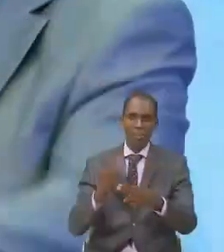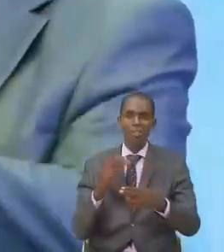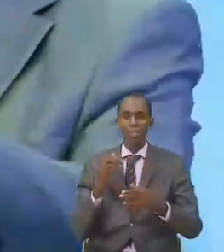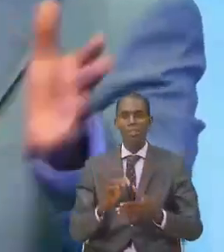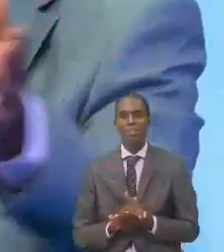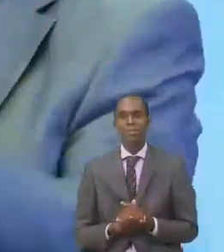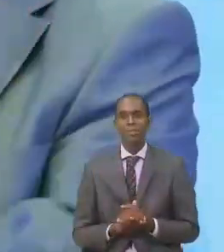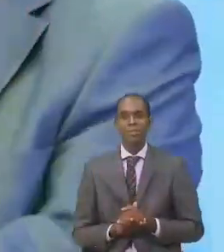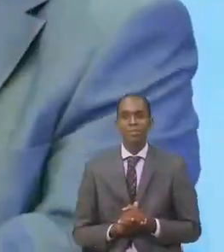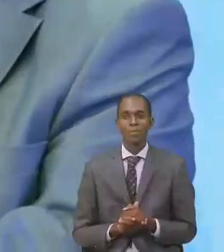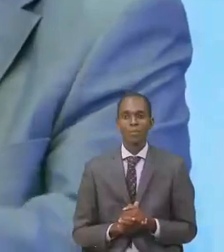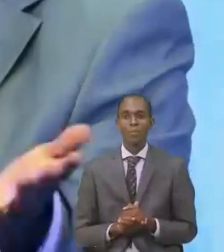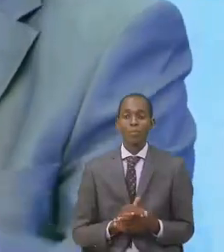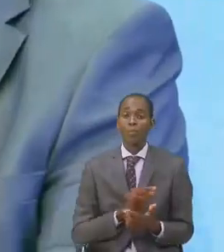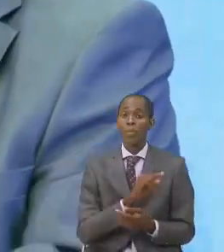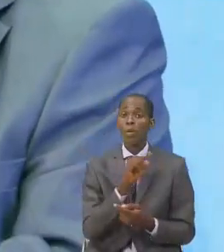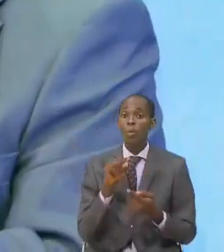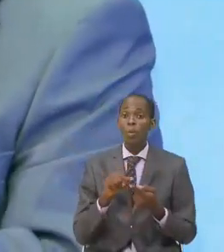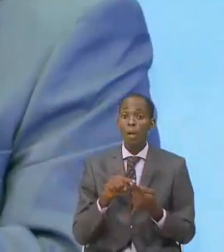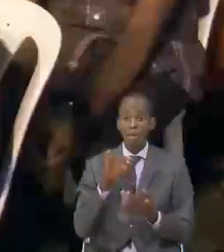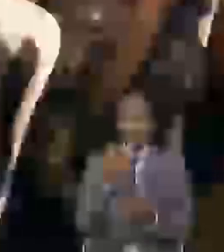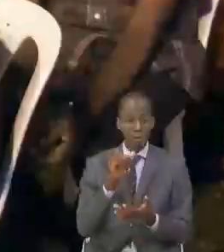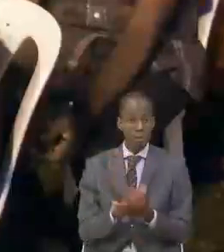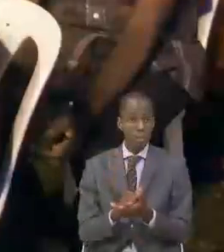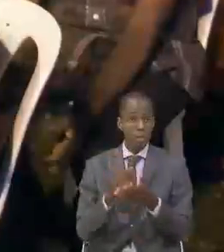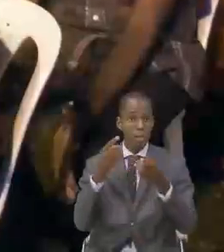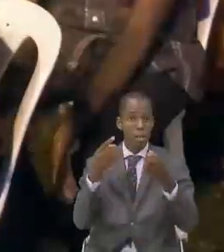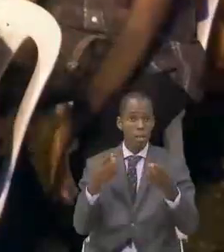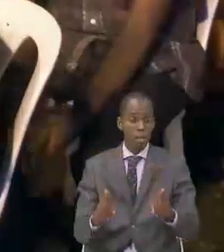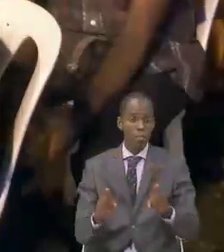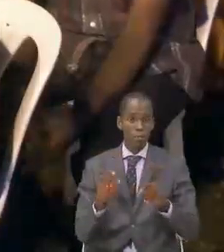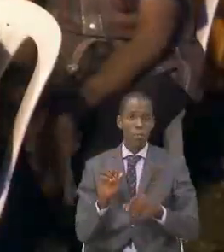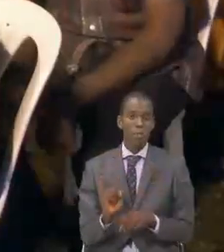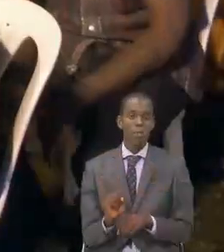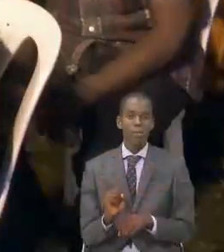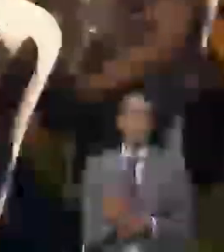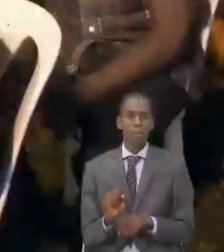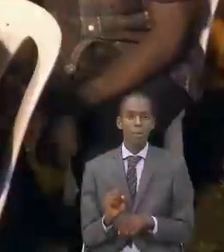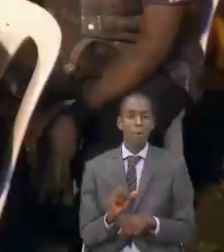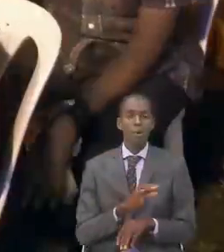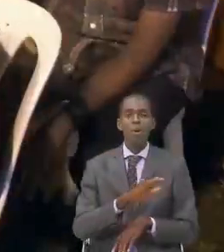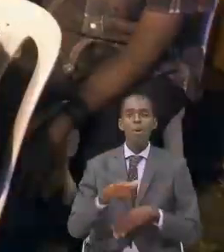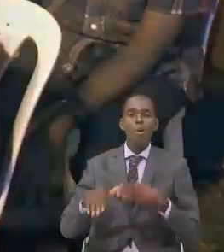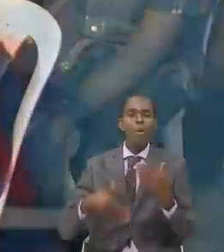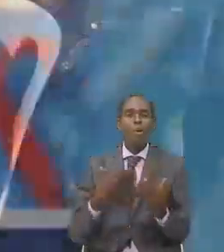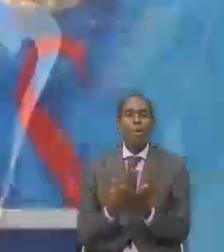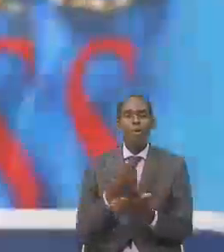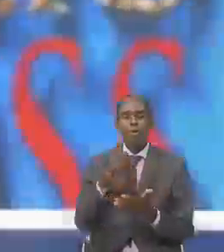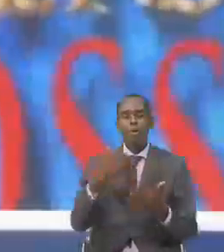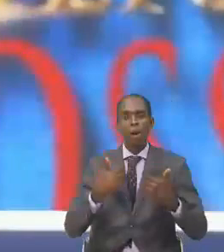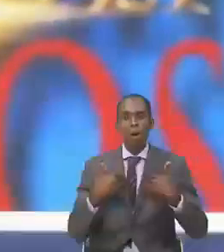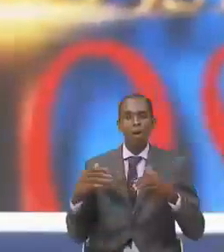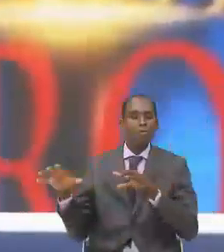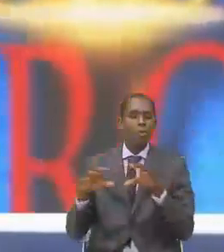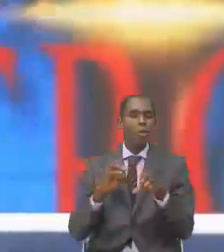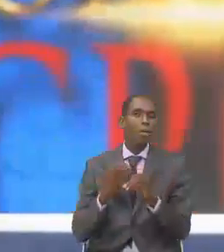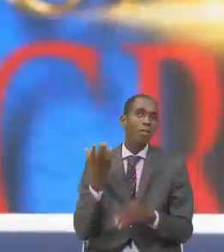shine upon your life in Jesus' name. When that